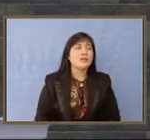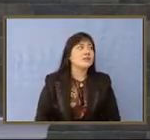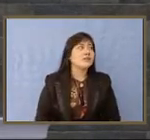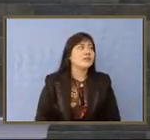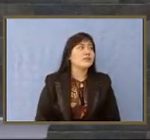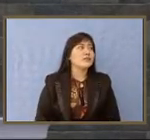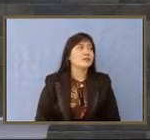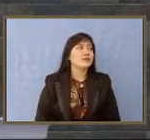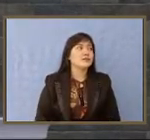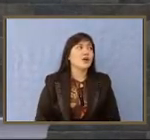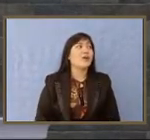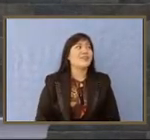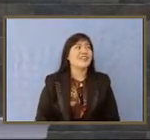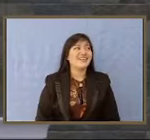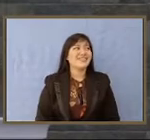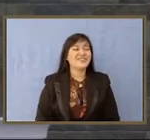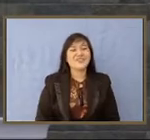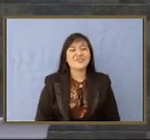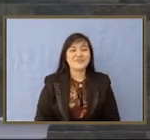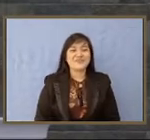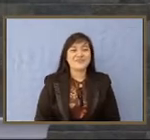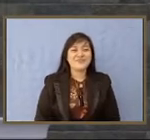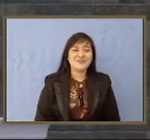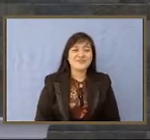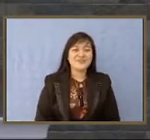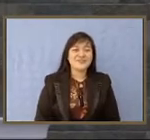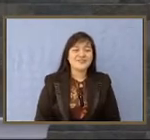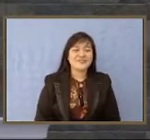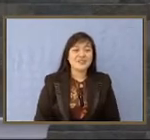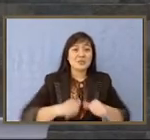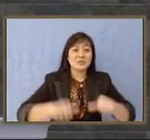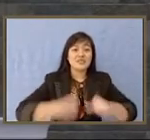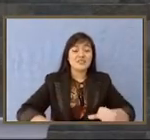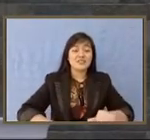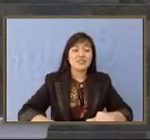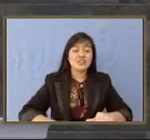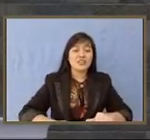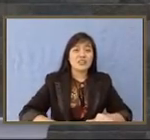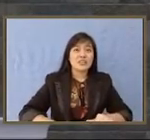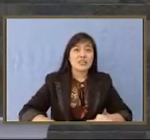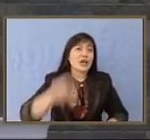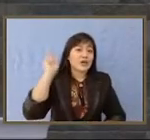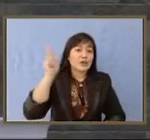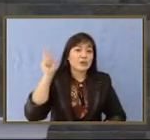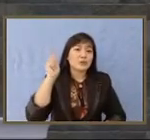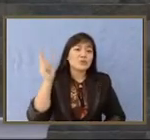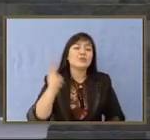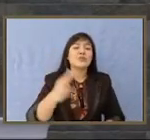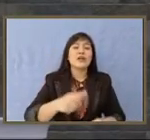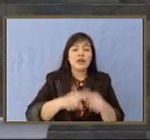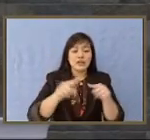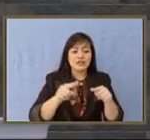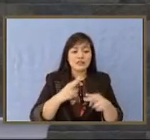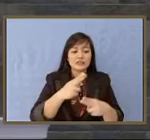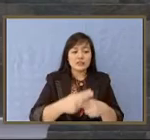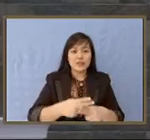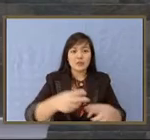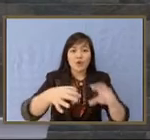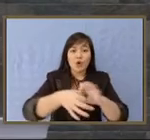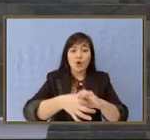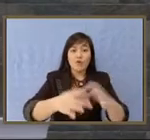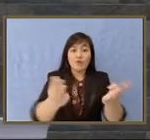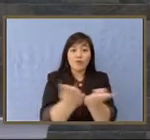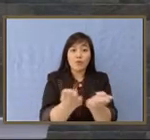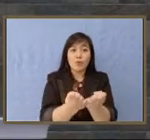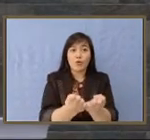been consistently used as the name of this book. And hindi po natin ganun makikita ang pangalan